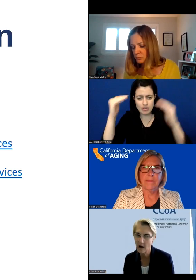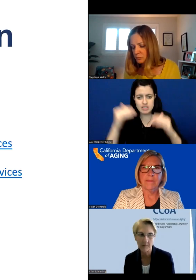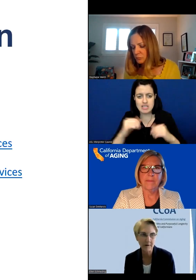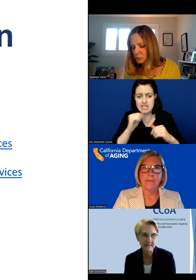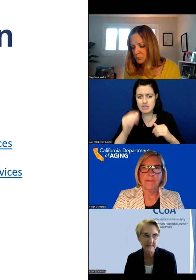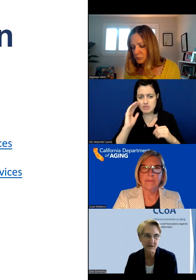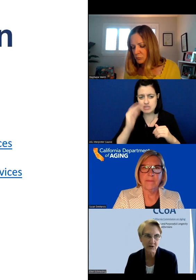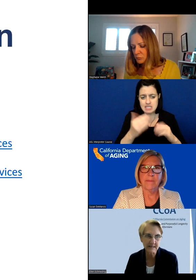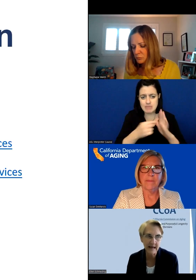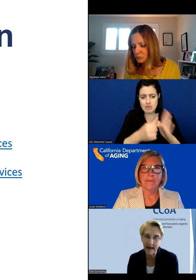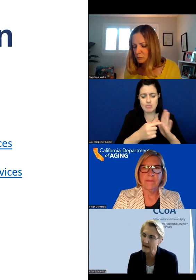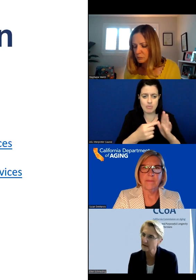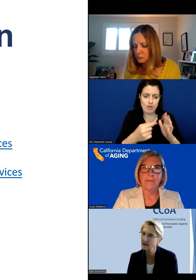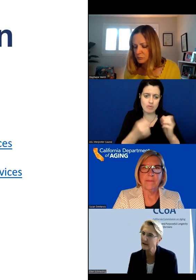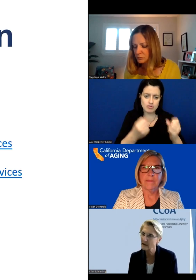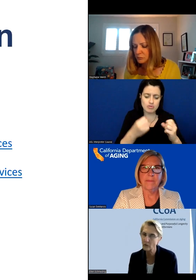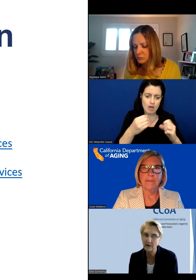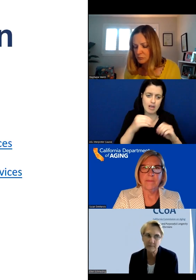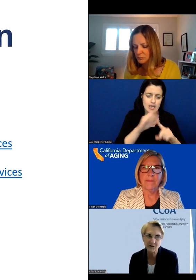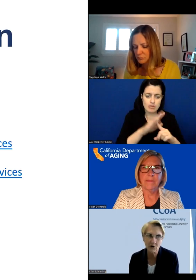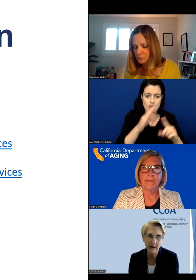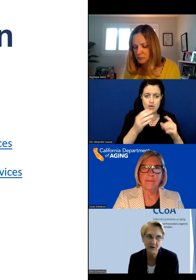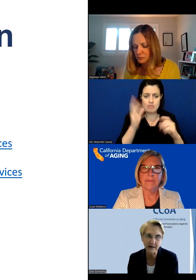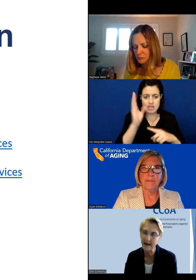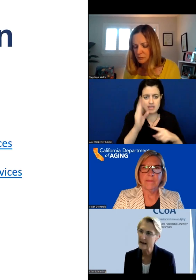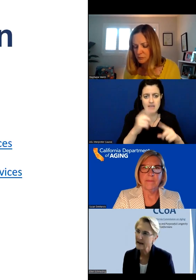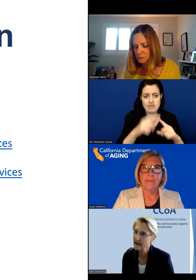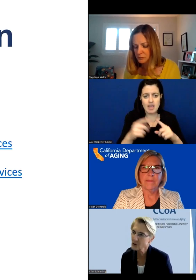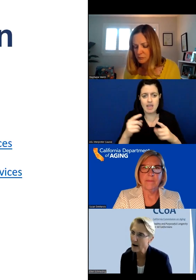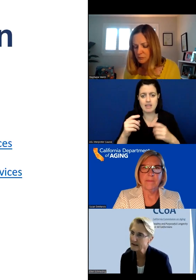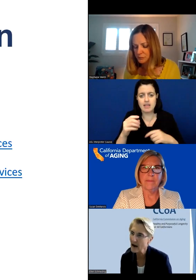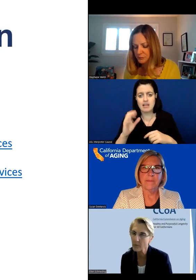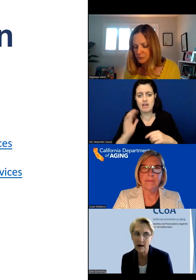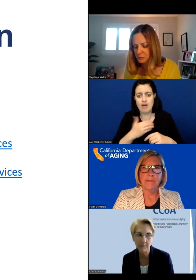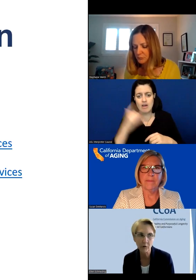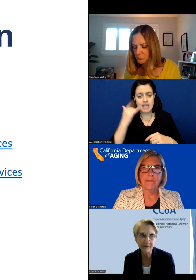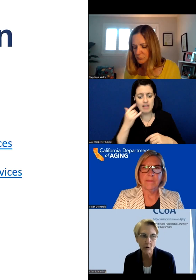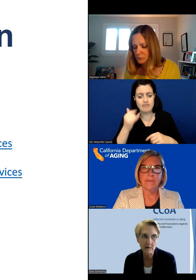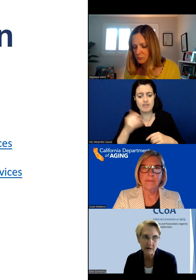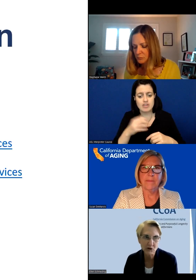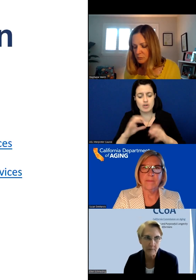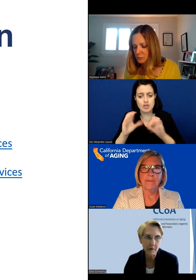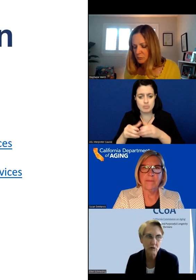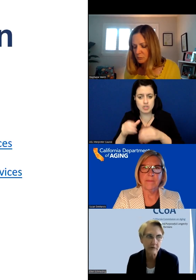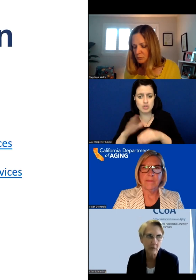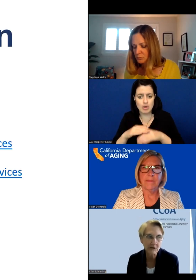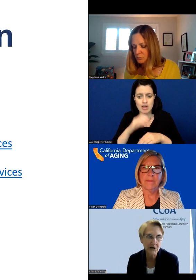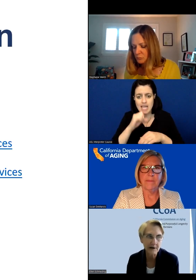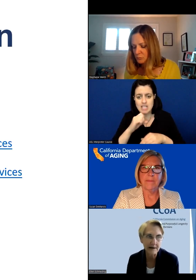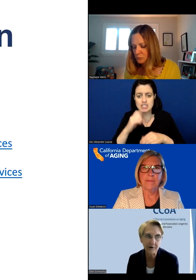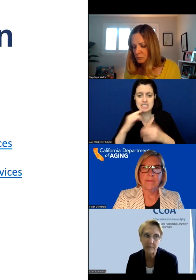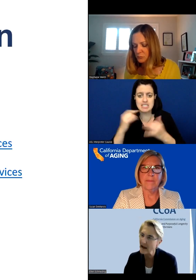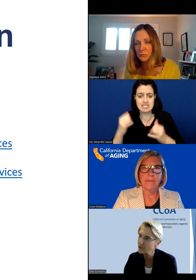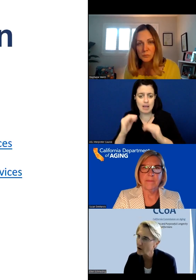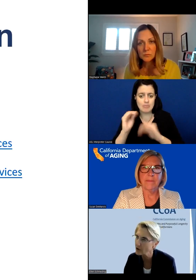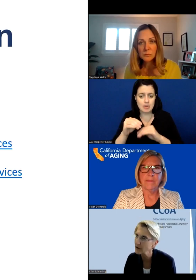your presentation today, and the California Commission on Aging is right now putting forward a budget proposal for a